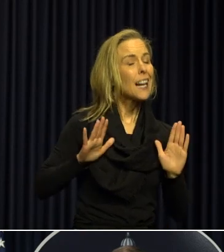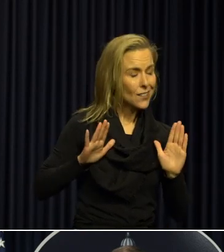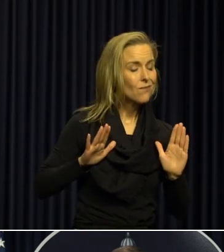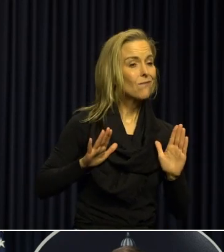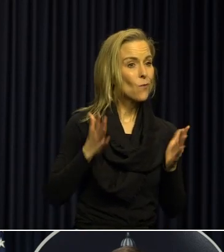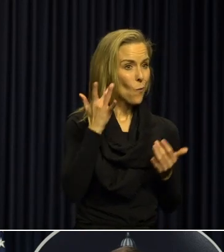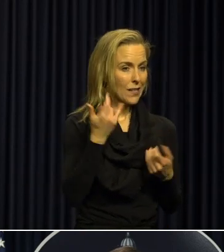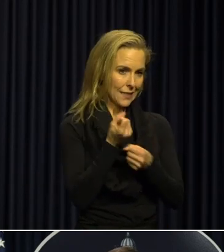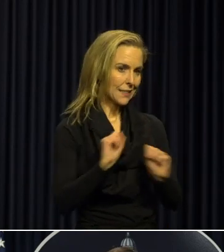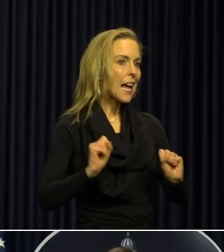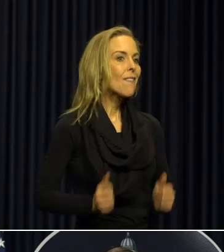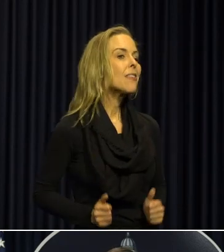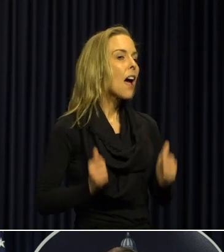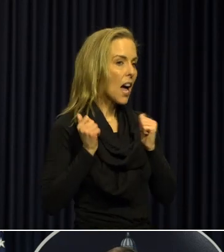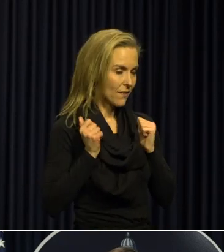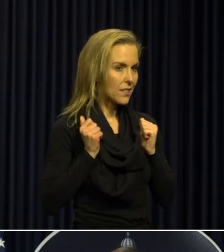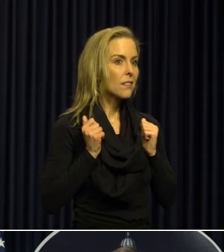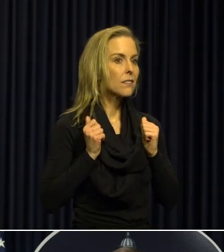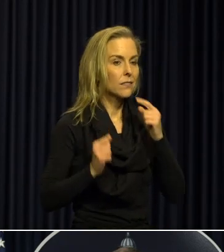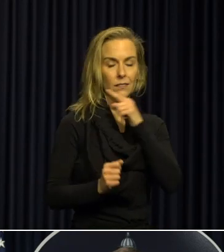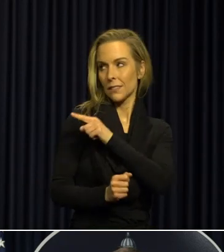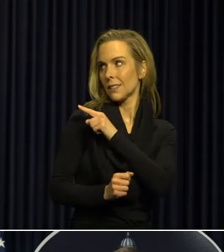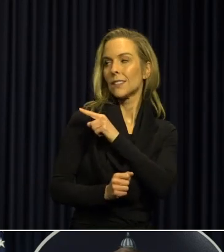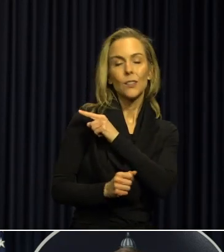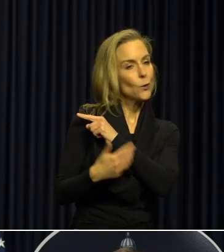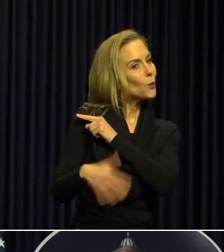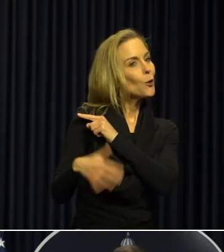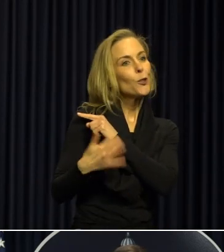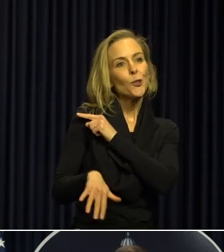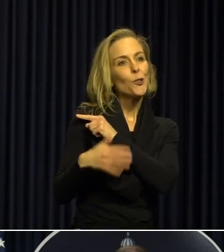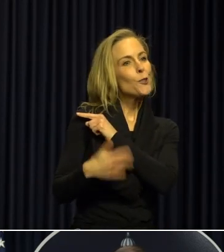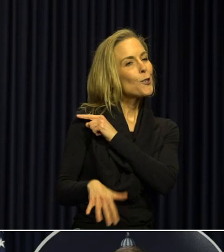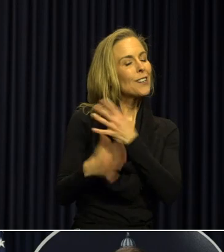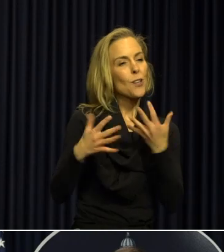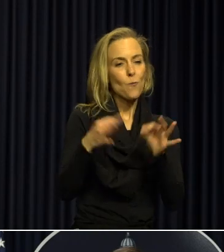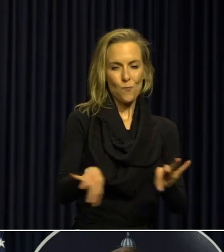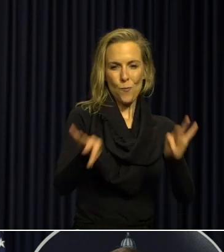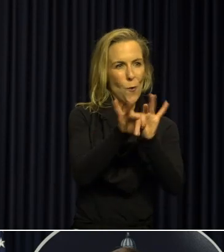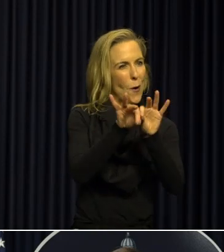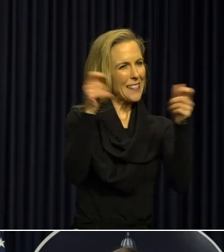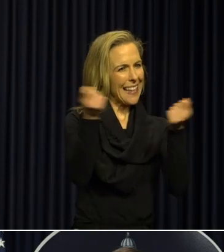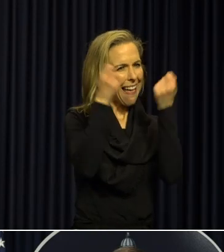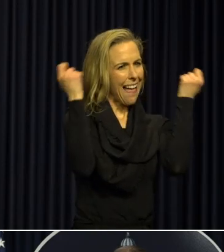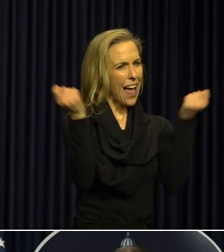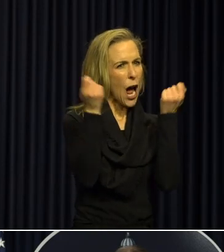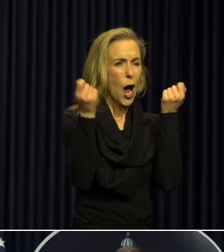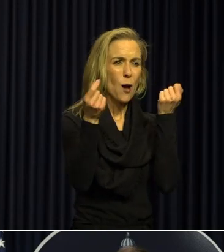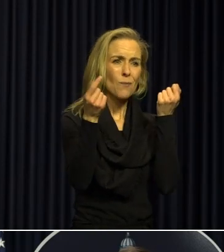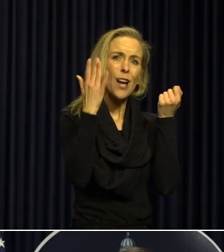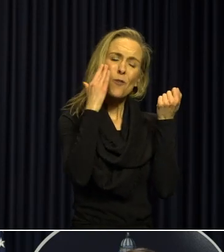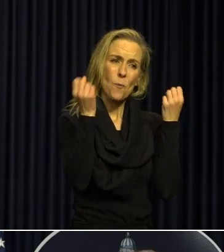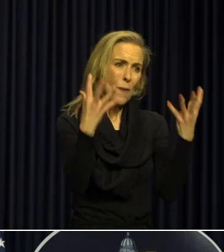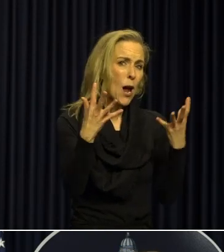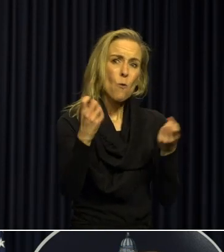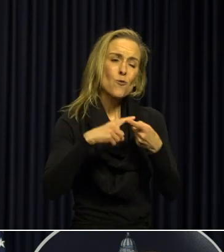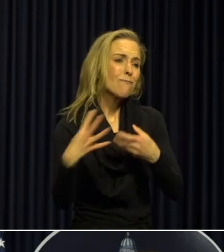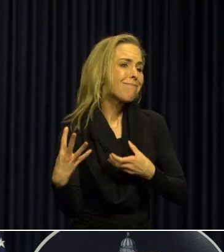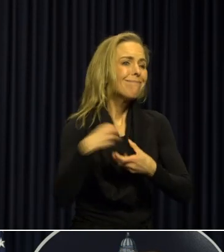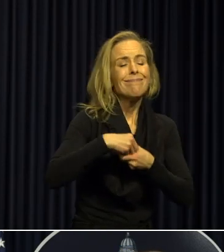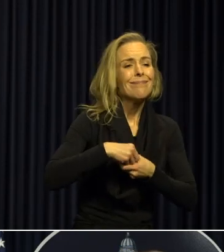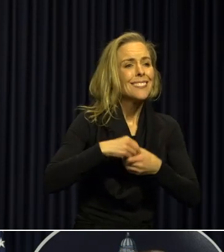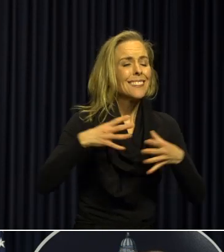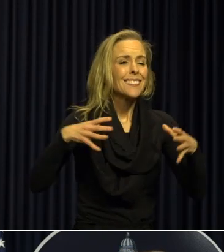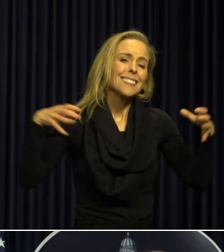we save lives. This is another one of those milestones that everybody would want to be at. But they know in